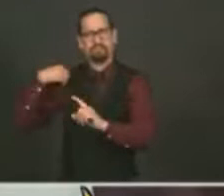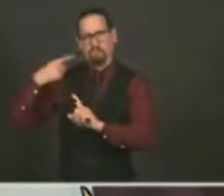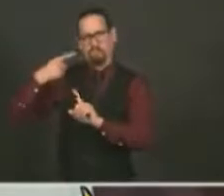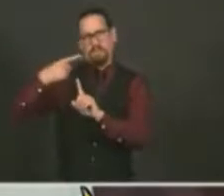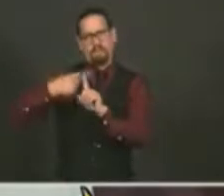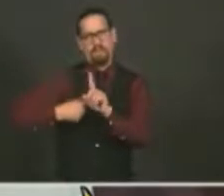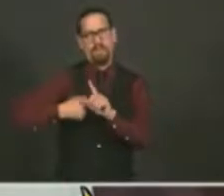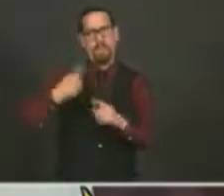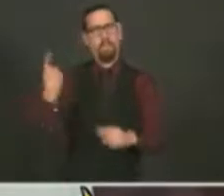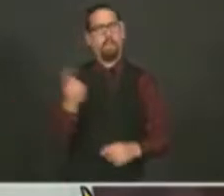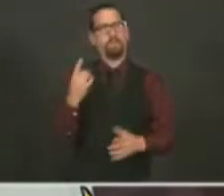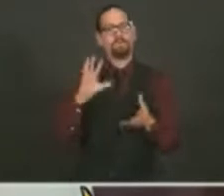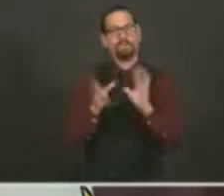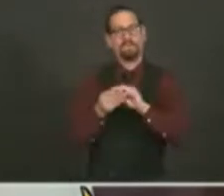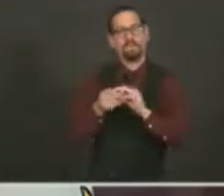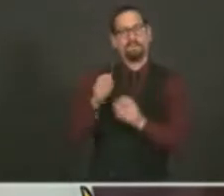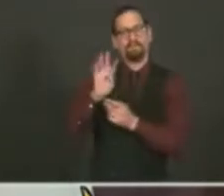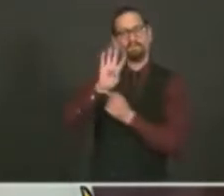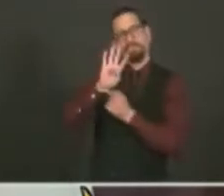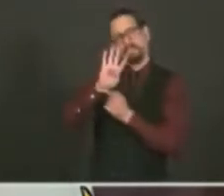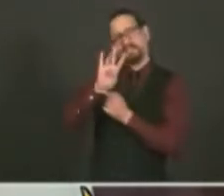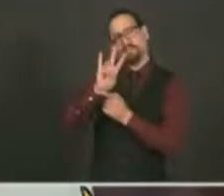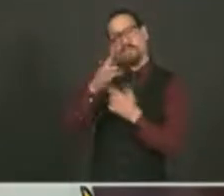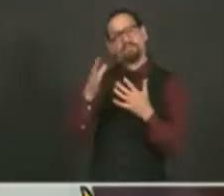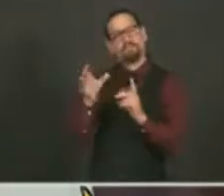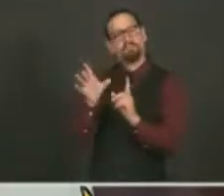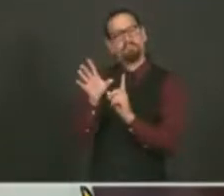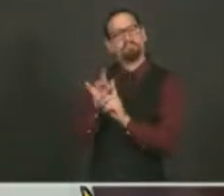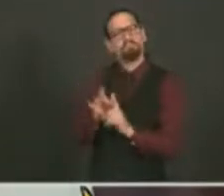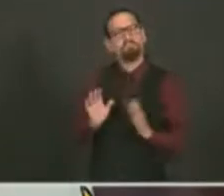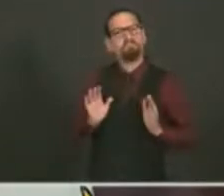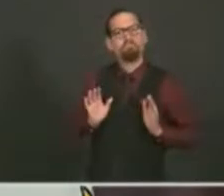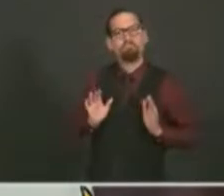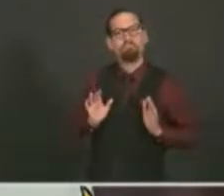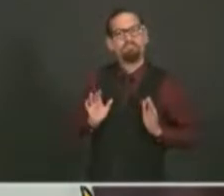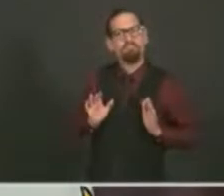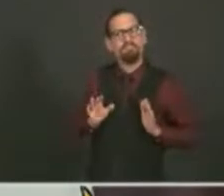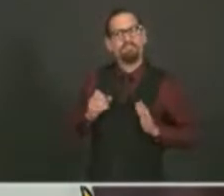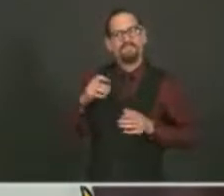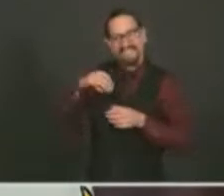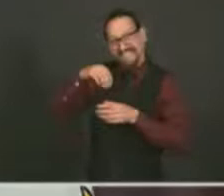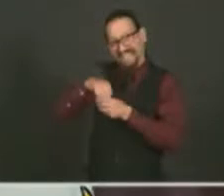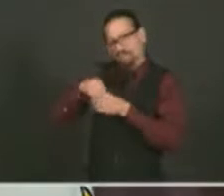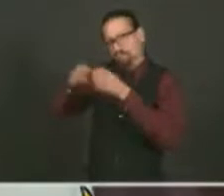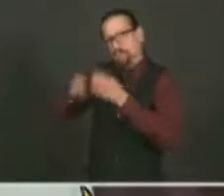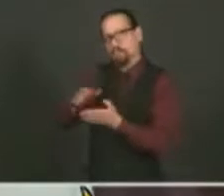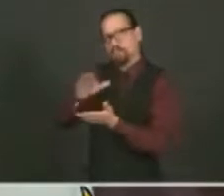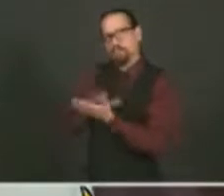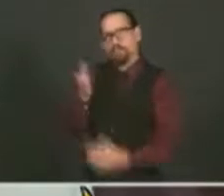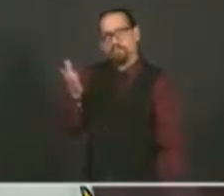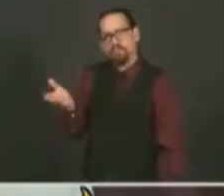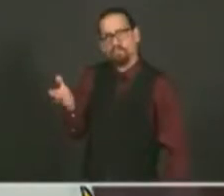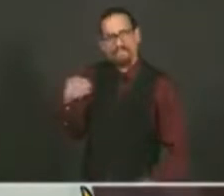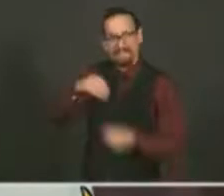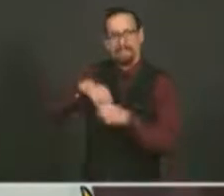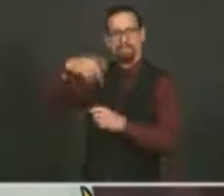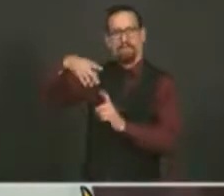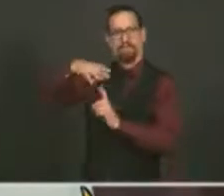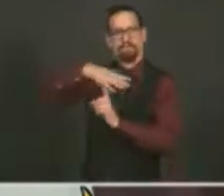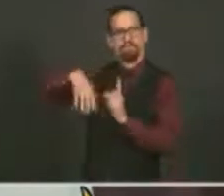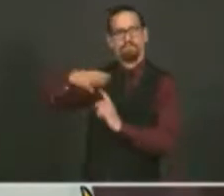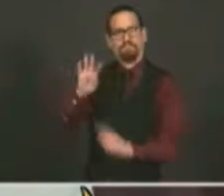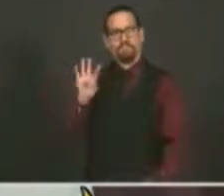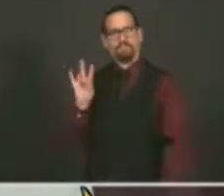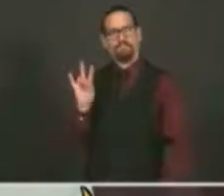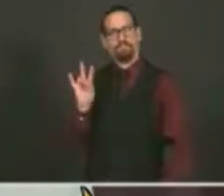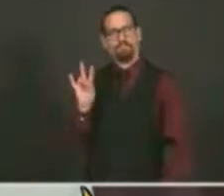47 cases among in-person learners in Providence and 45 cases